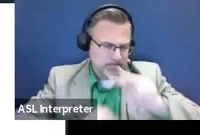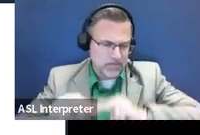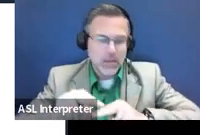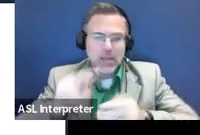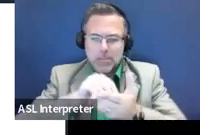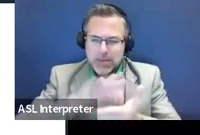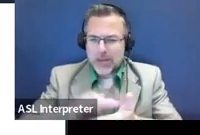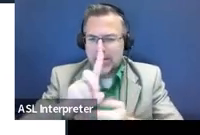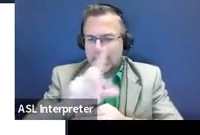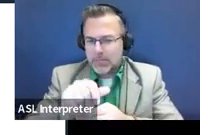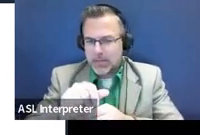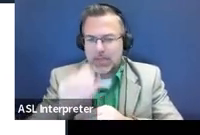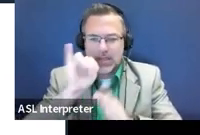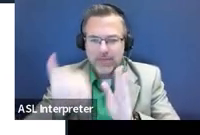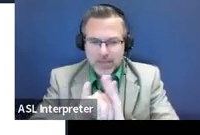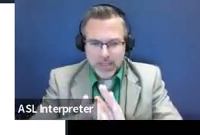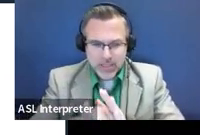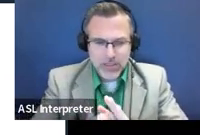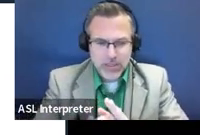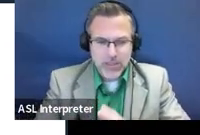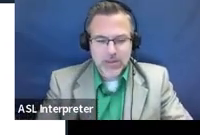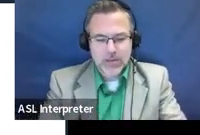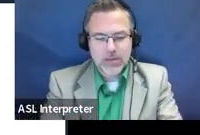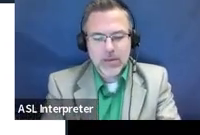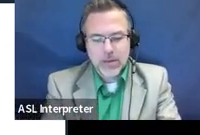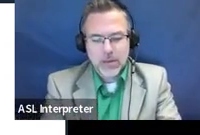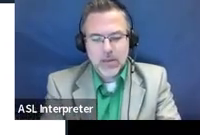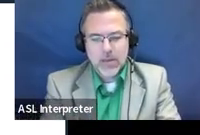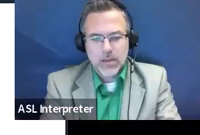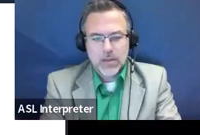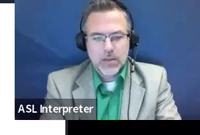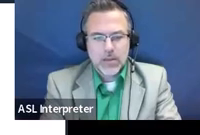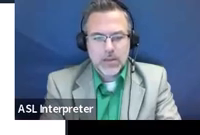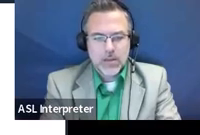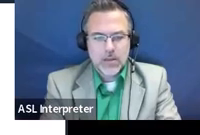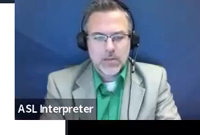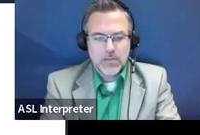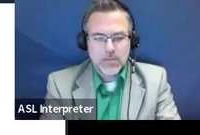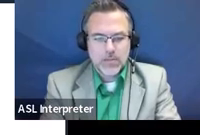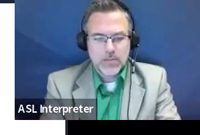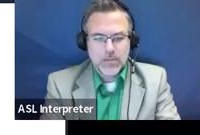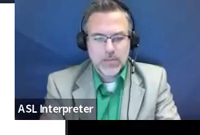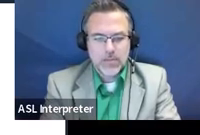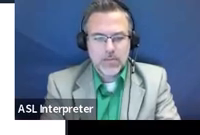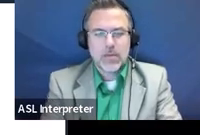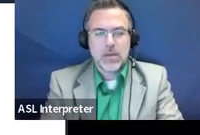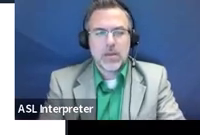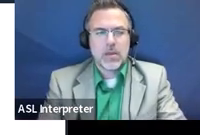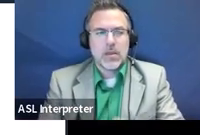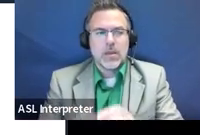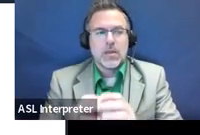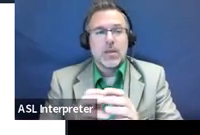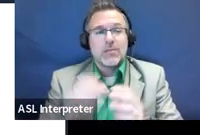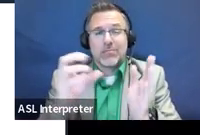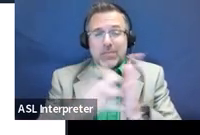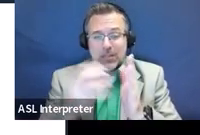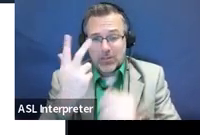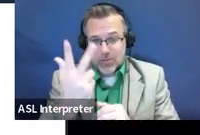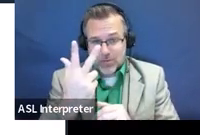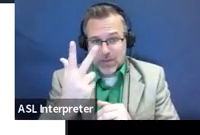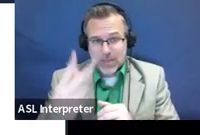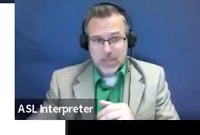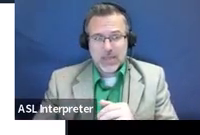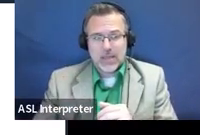or a re-eval. If not, then maybe you don't talk about that. And then section three, you have those